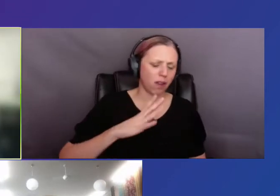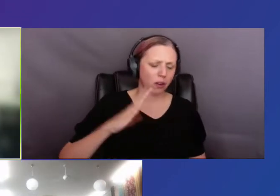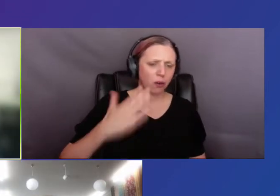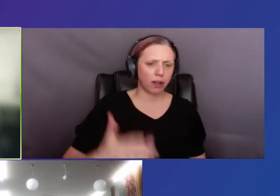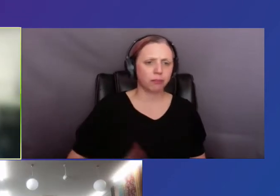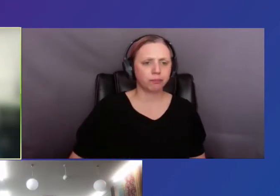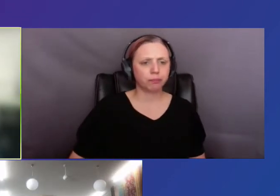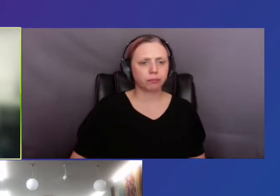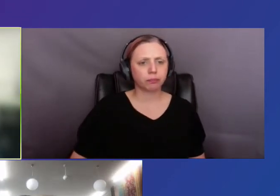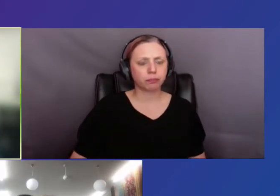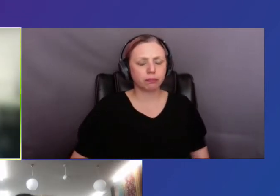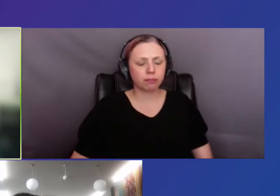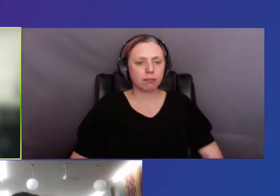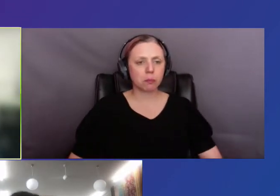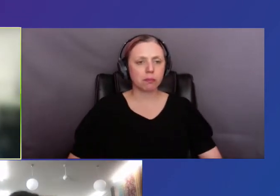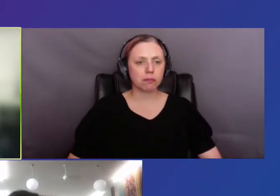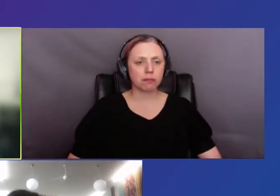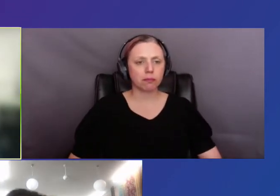Okay.